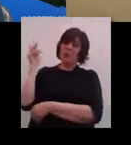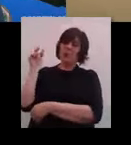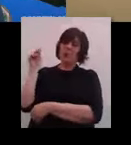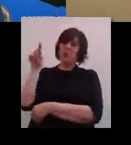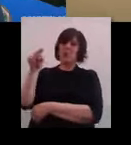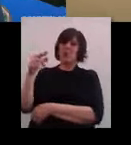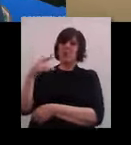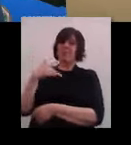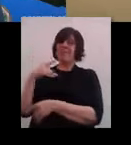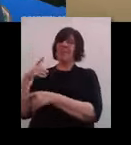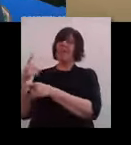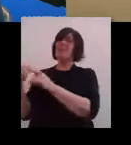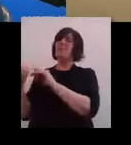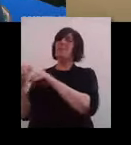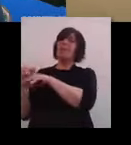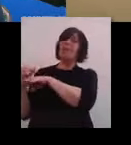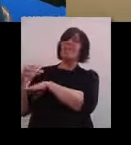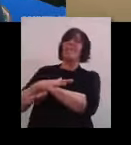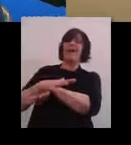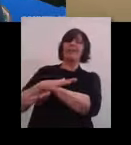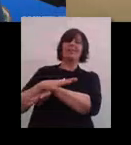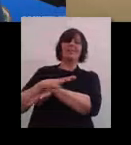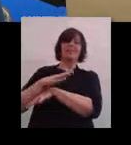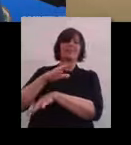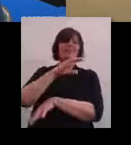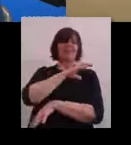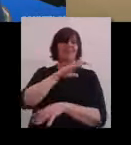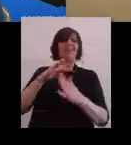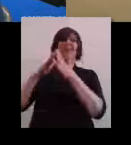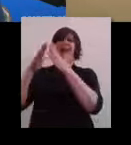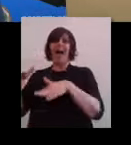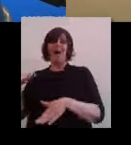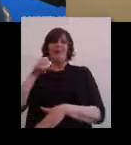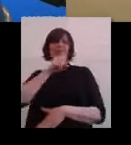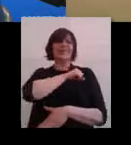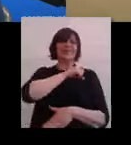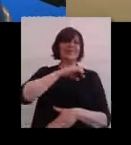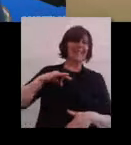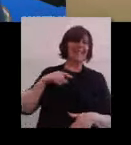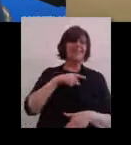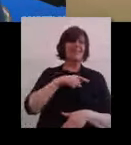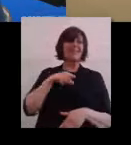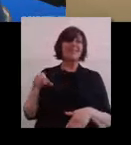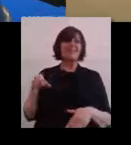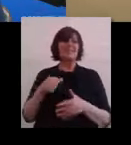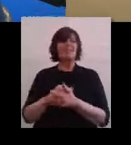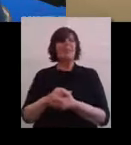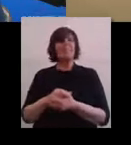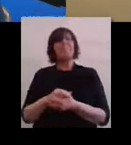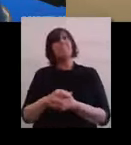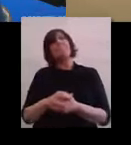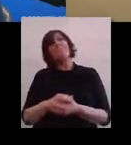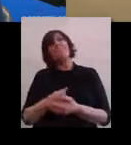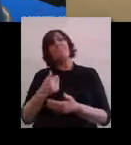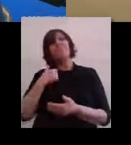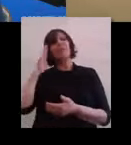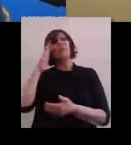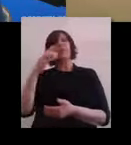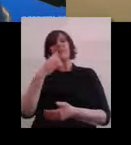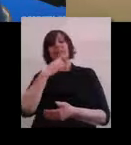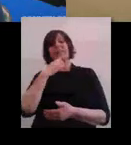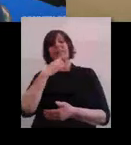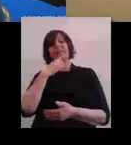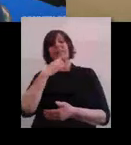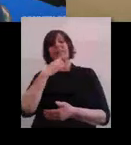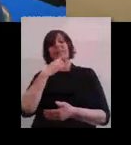comes time to determine additional federal aid? Well, I would say that we have two very strong individuals,